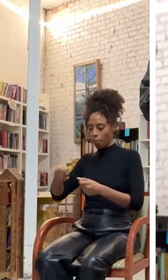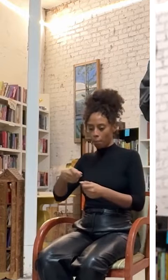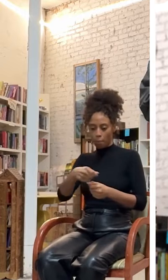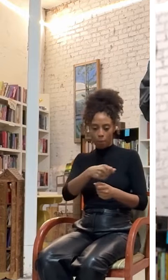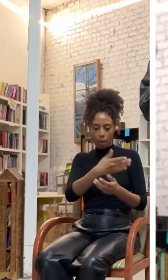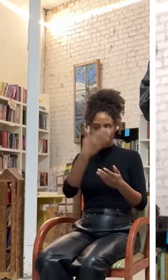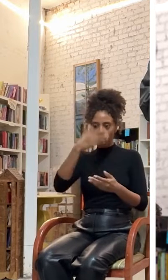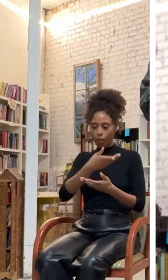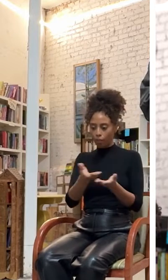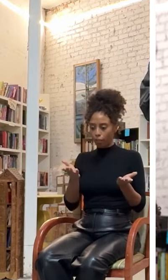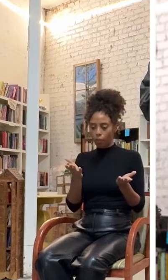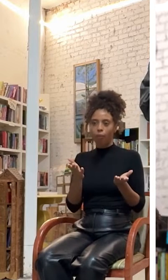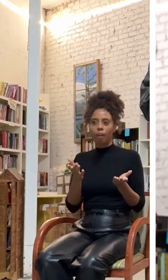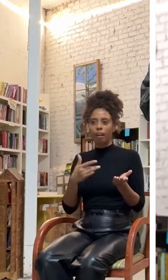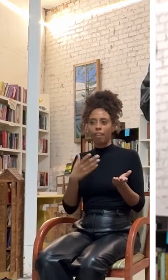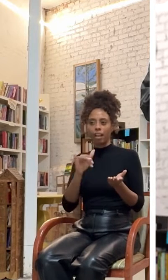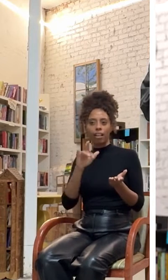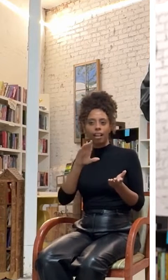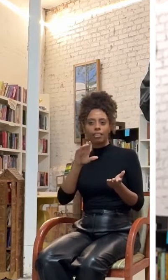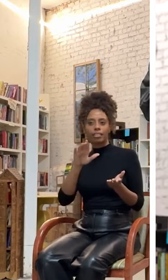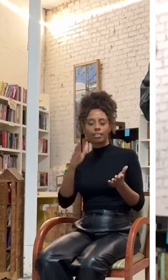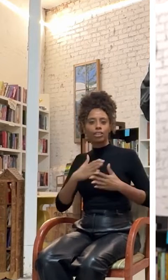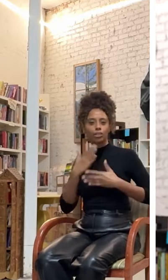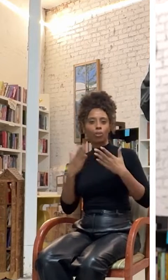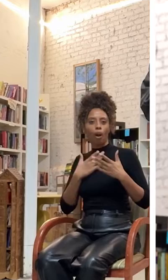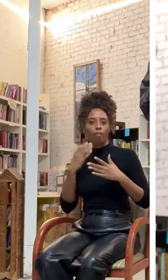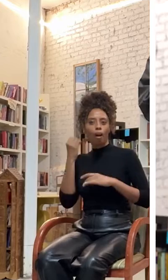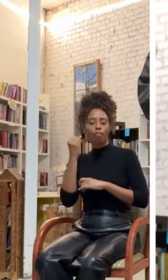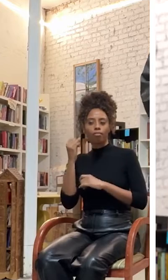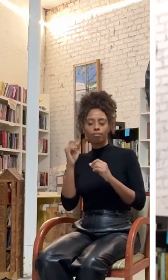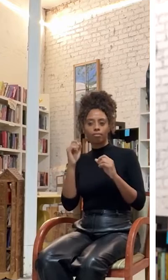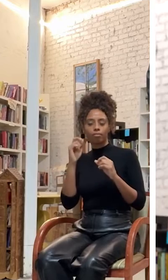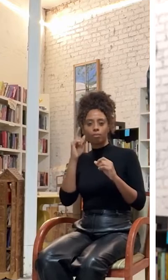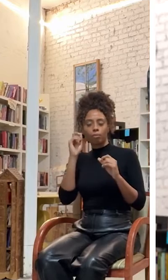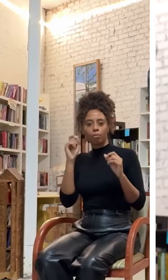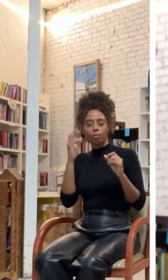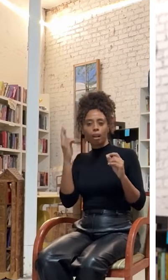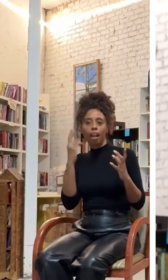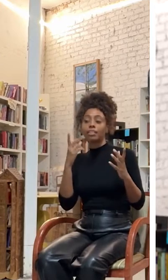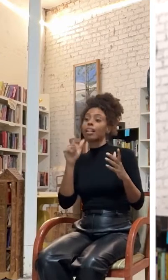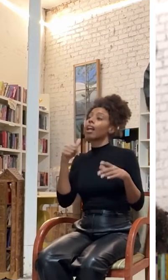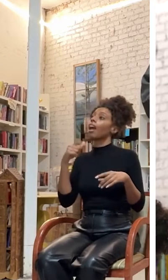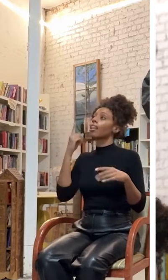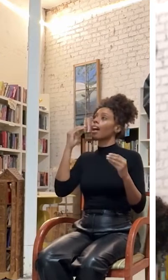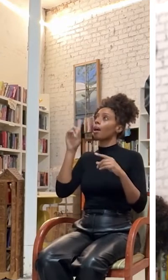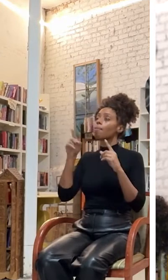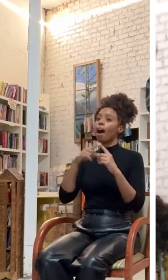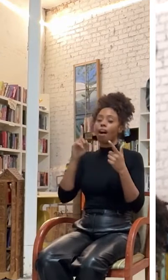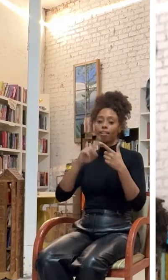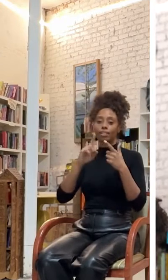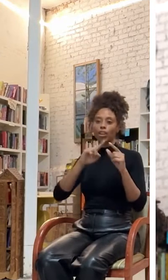That's, I feel like, a pretty joyful revelation. Then I thought about getting our nails done,